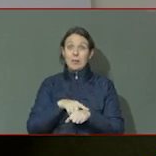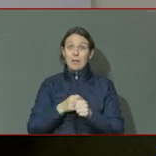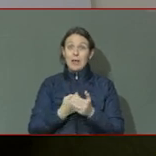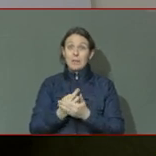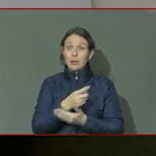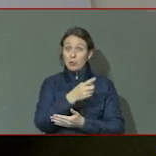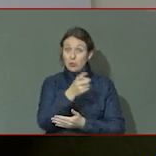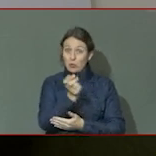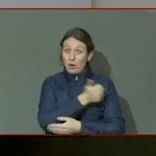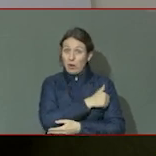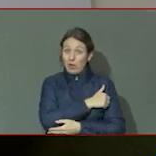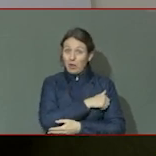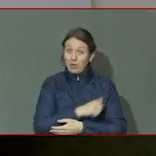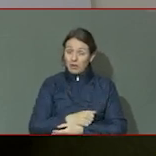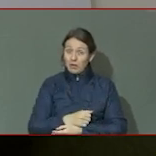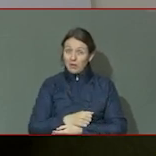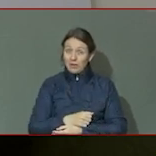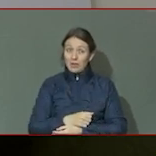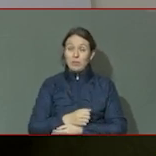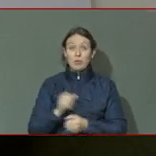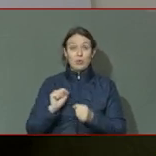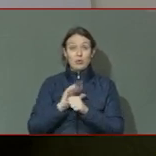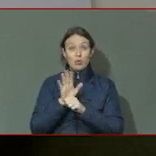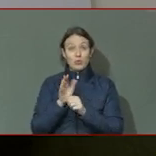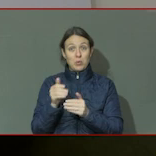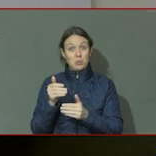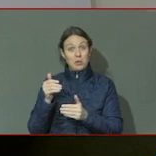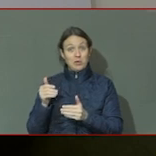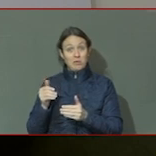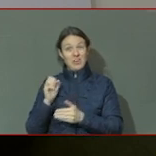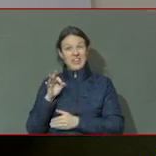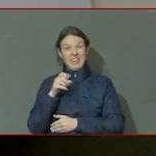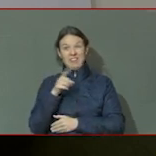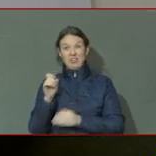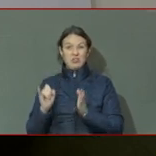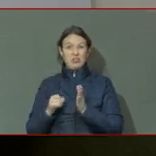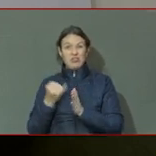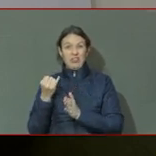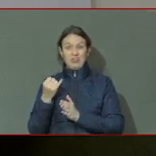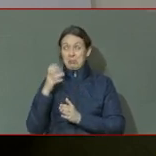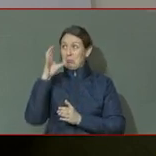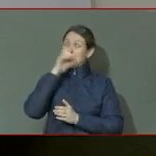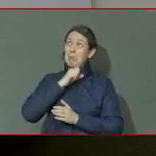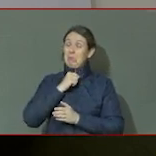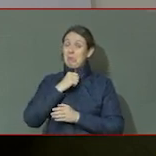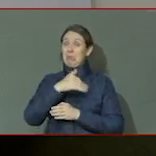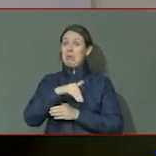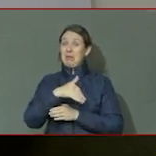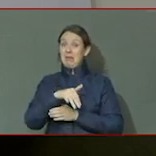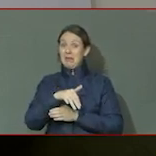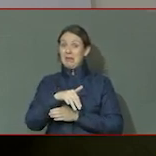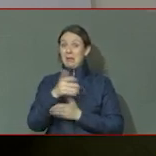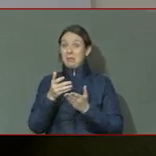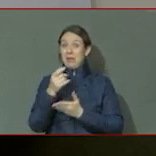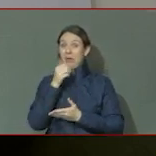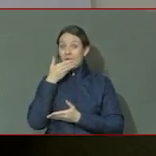Because in grade, before COVID, if you guessed exothermic and it was